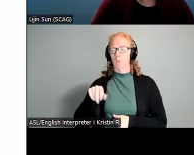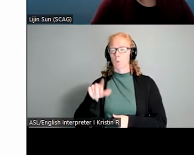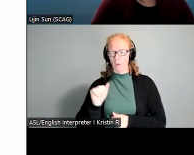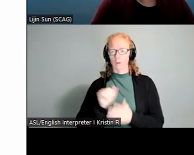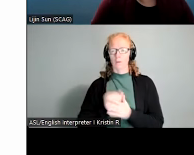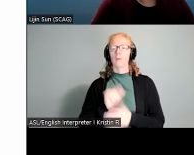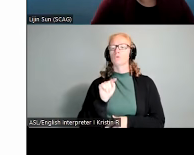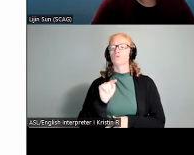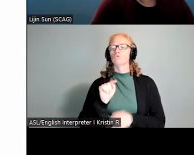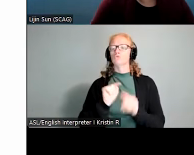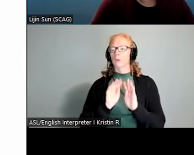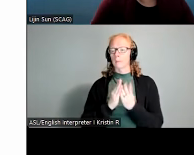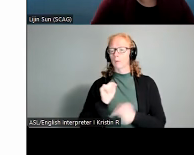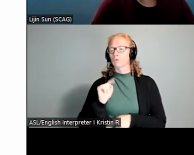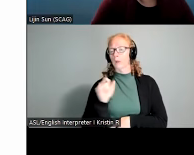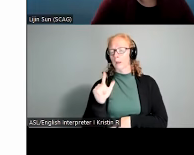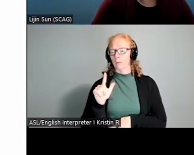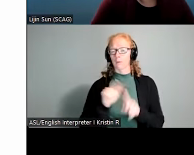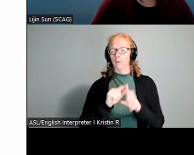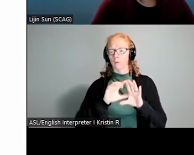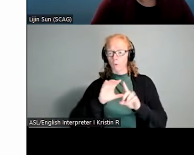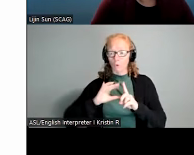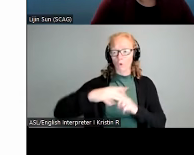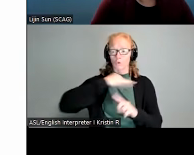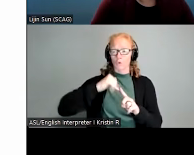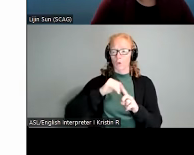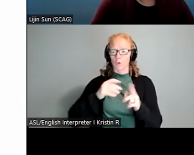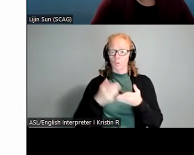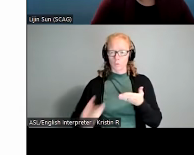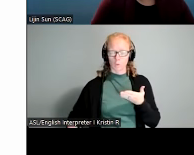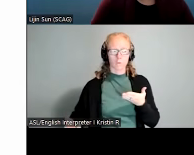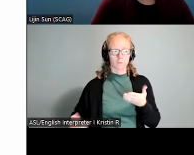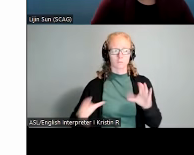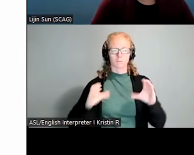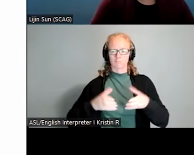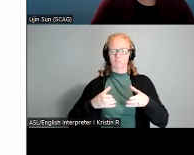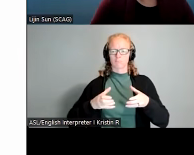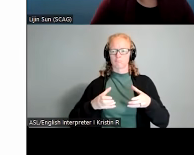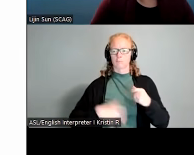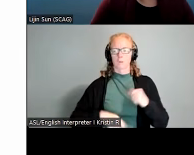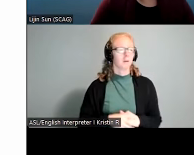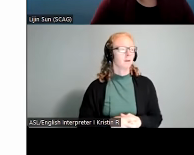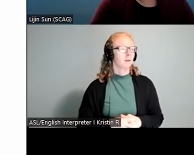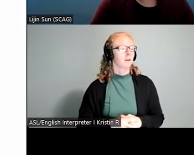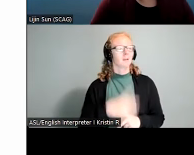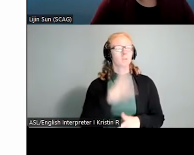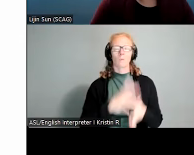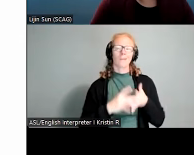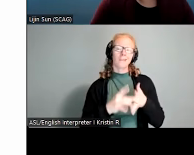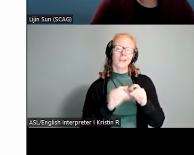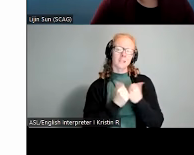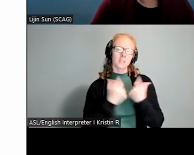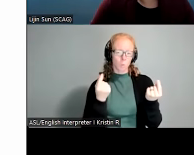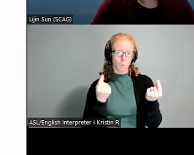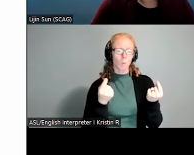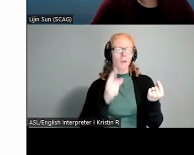cultural resource under AB 52 requirements and a wildfire. And the lead agency uses the information